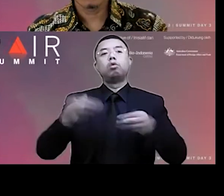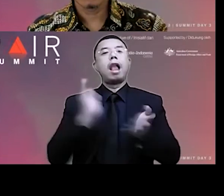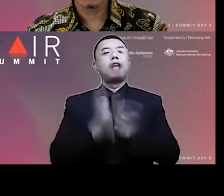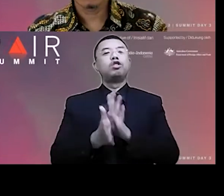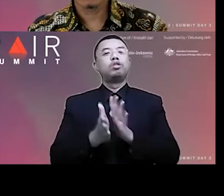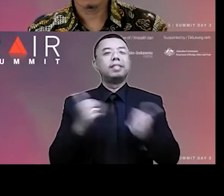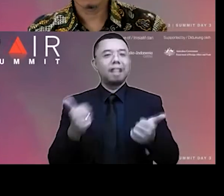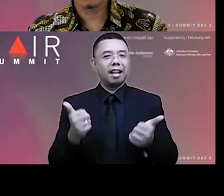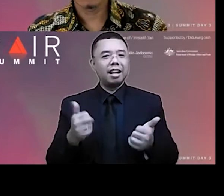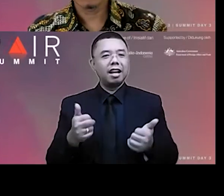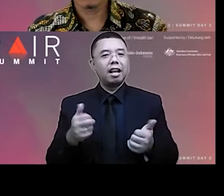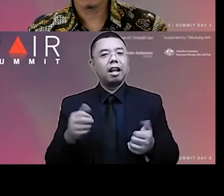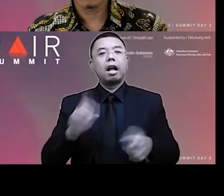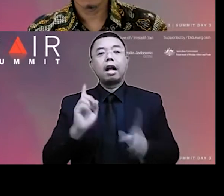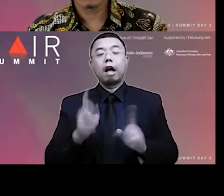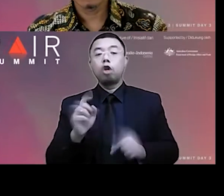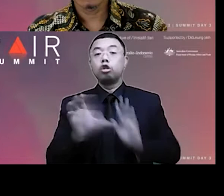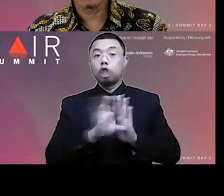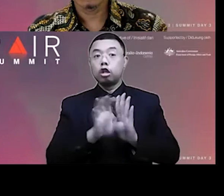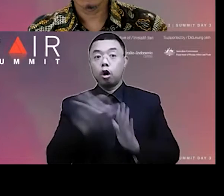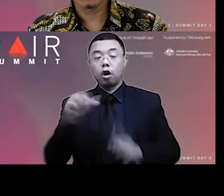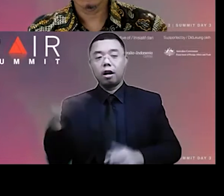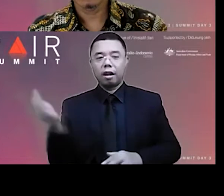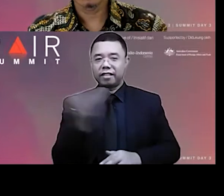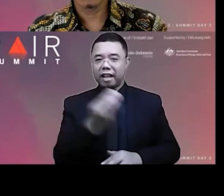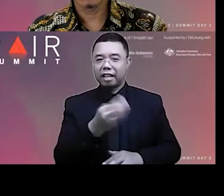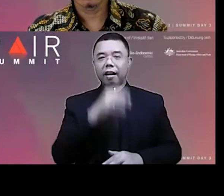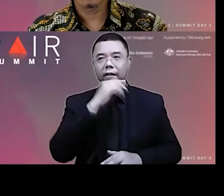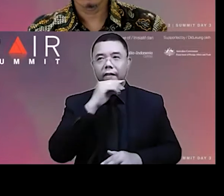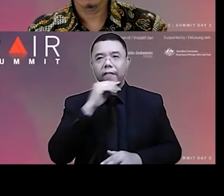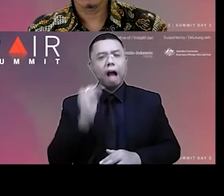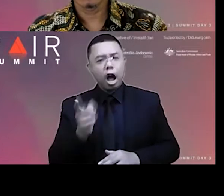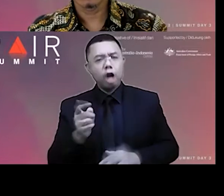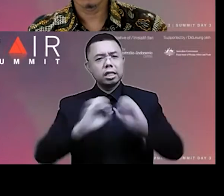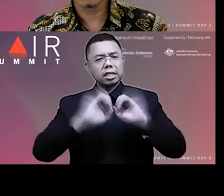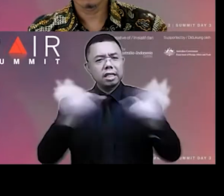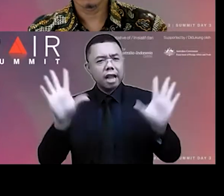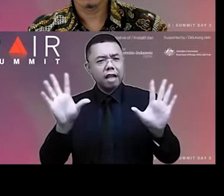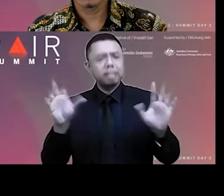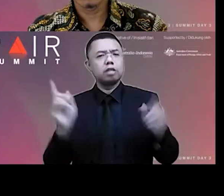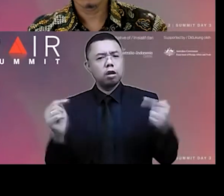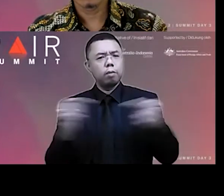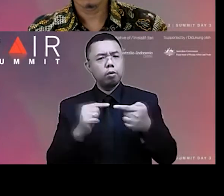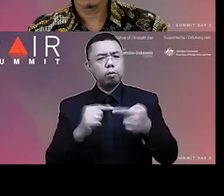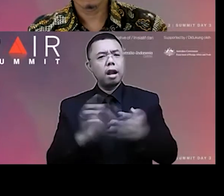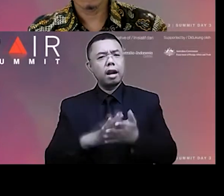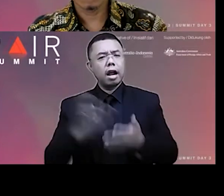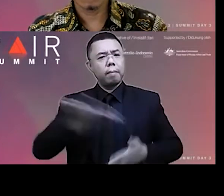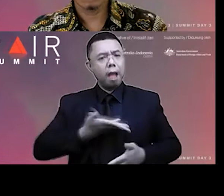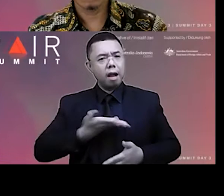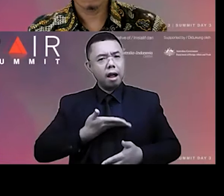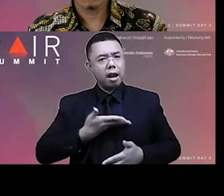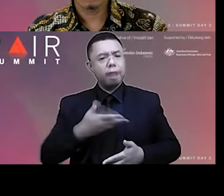is to keep contacts with your former customers. You can contact them through email, to